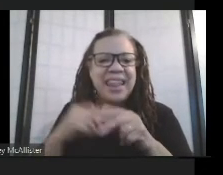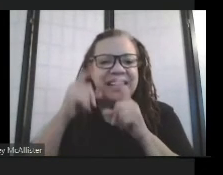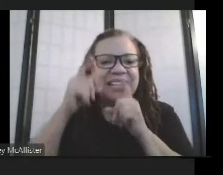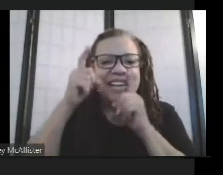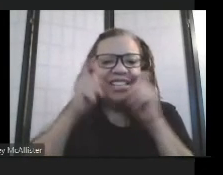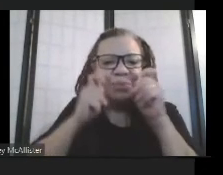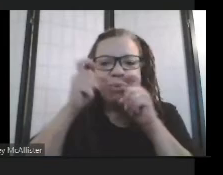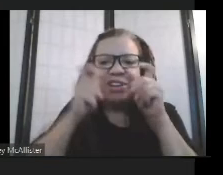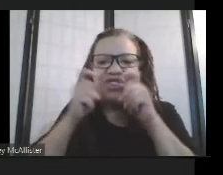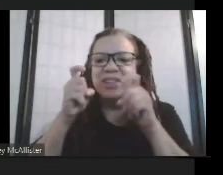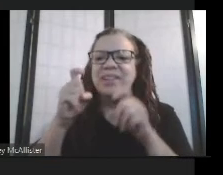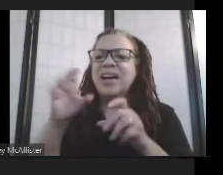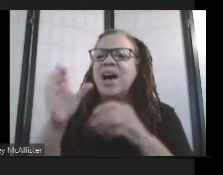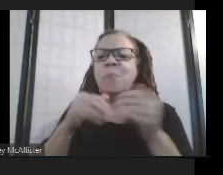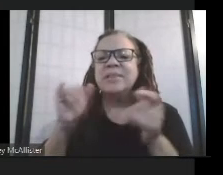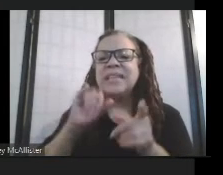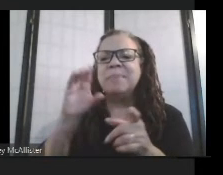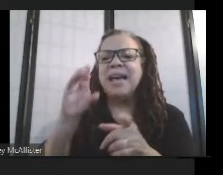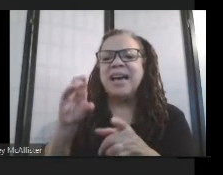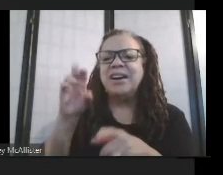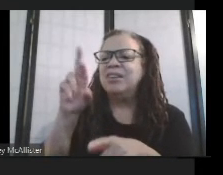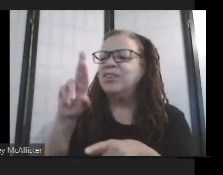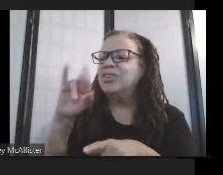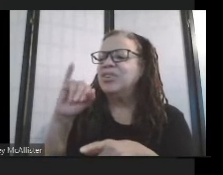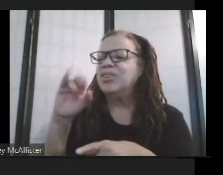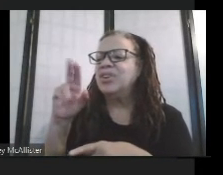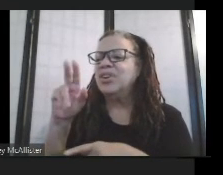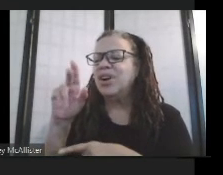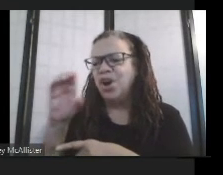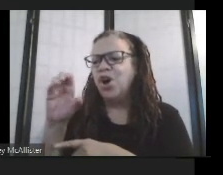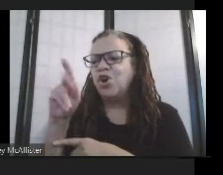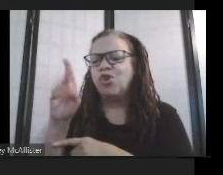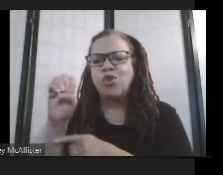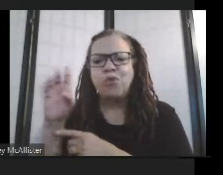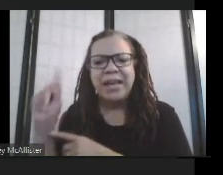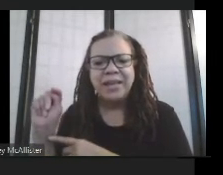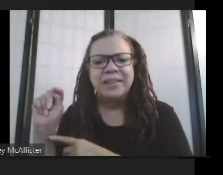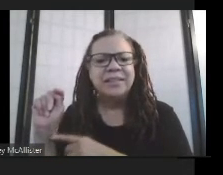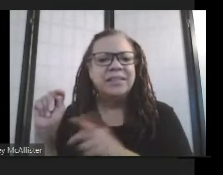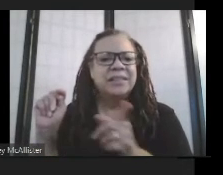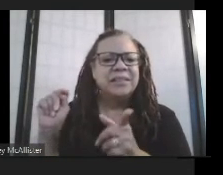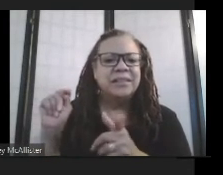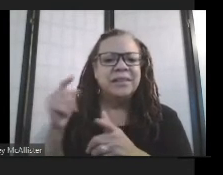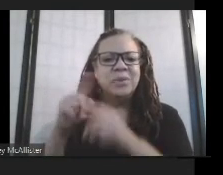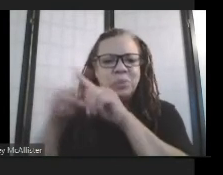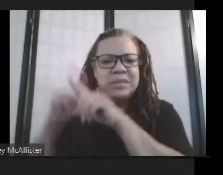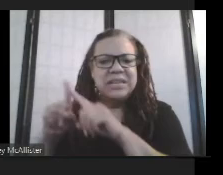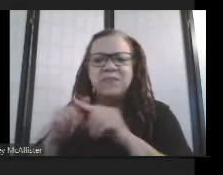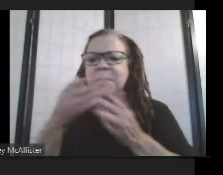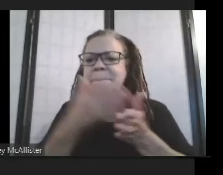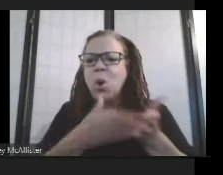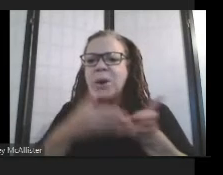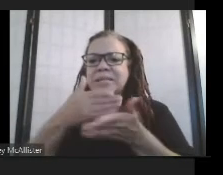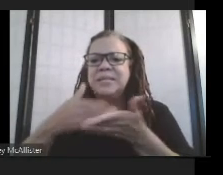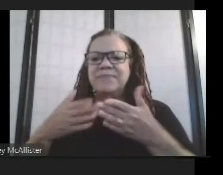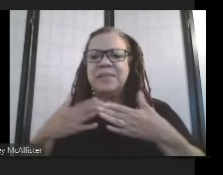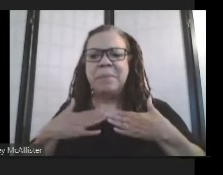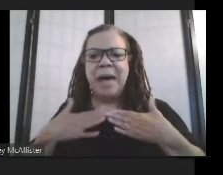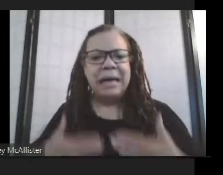the expression. It's sort of like a cricket. It's nicely asymmetrical, made up from spare